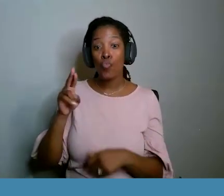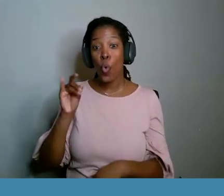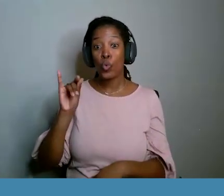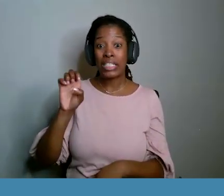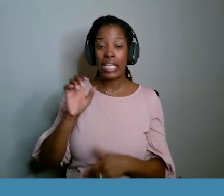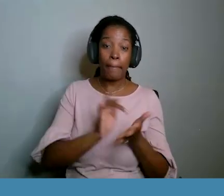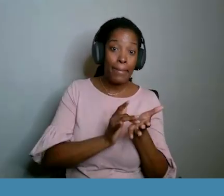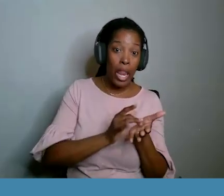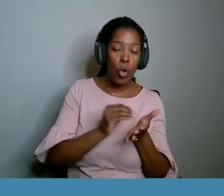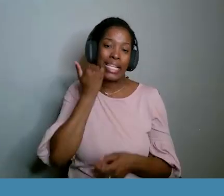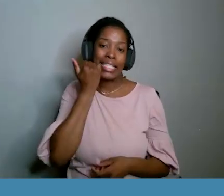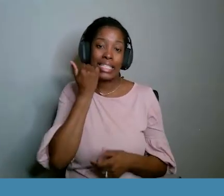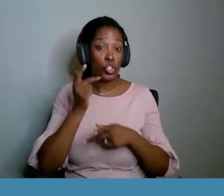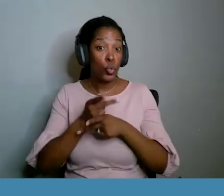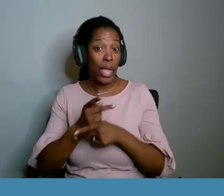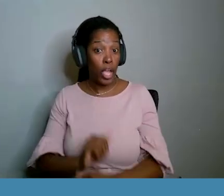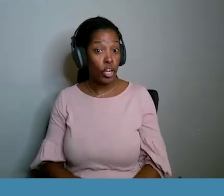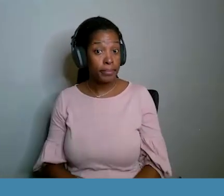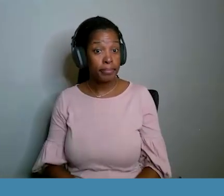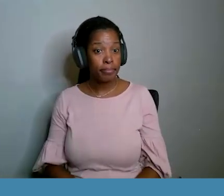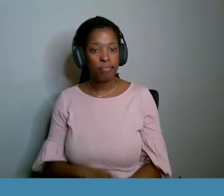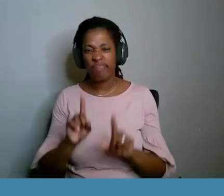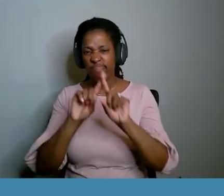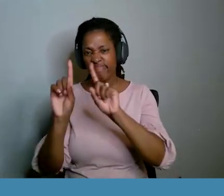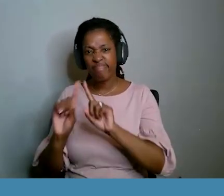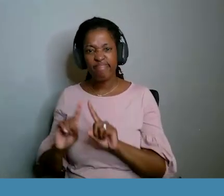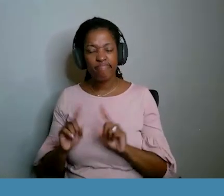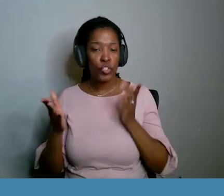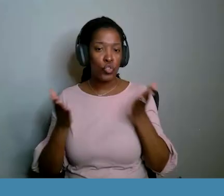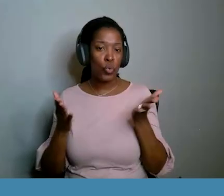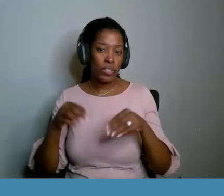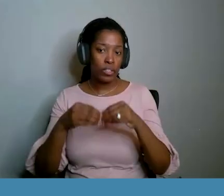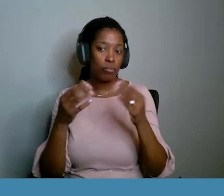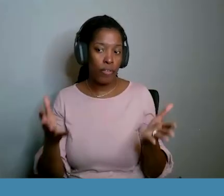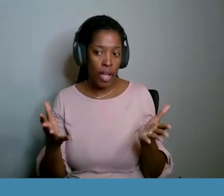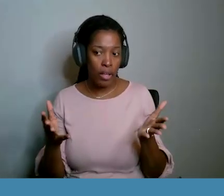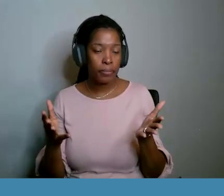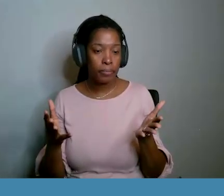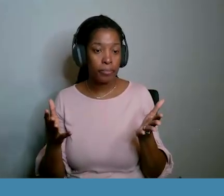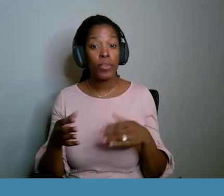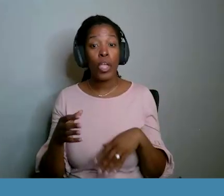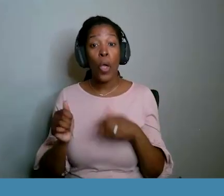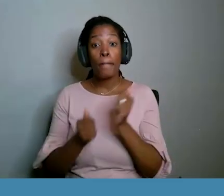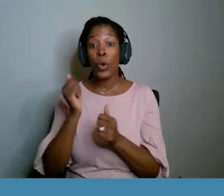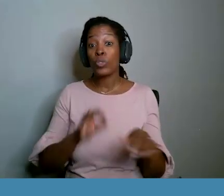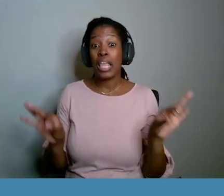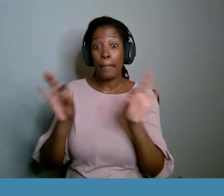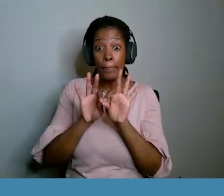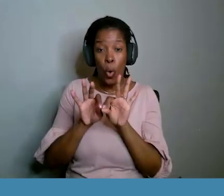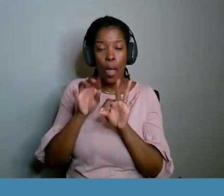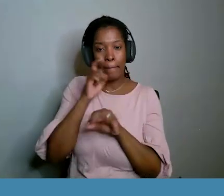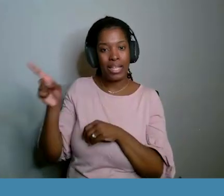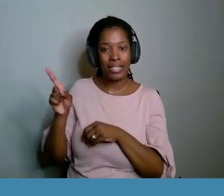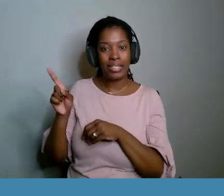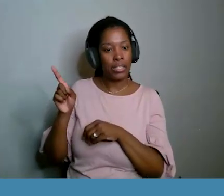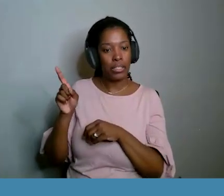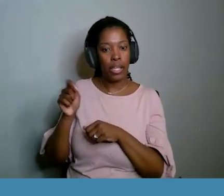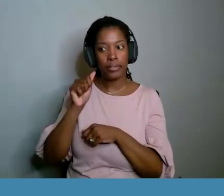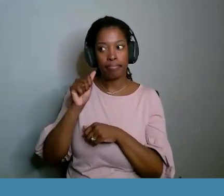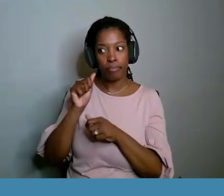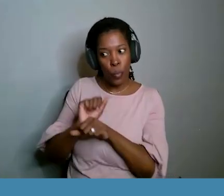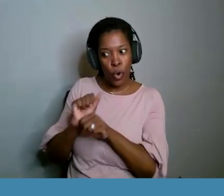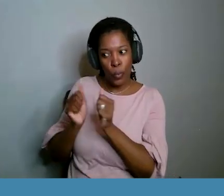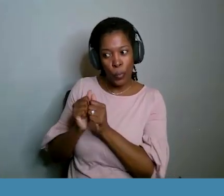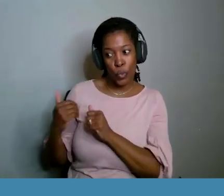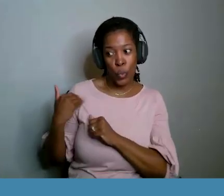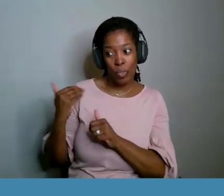care. So there's a variety of services that they provide. Most importantly, since they're dealing with youth under the age of 21, they